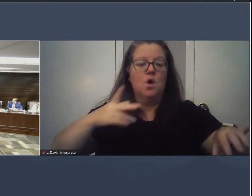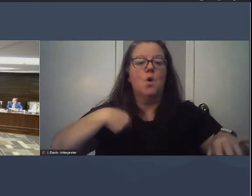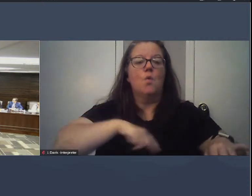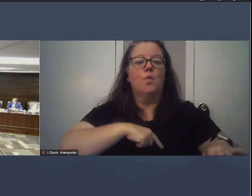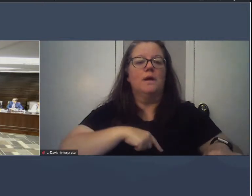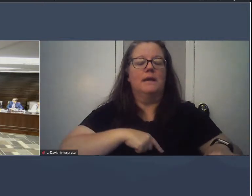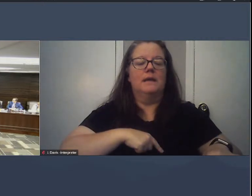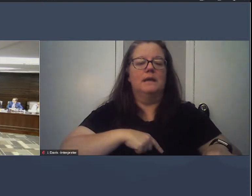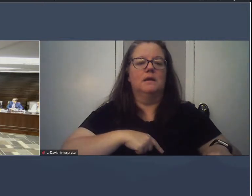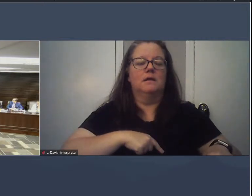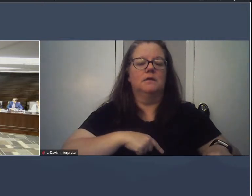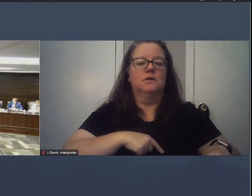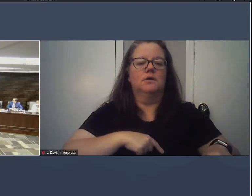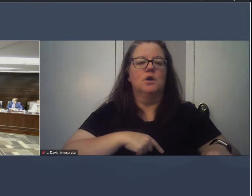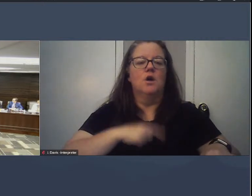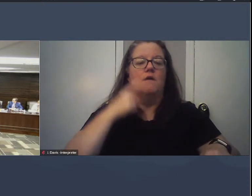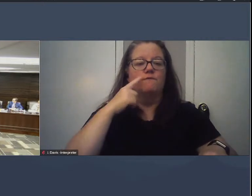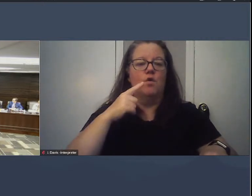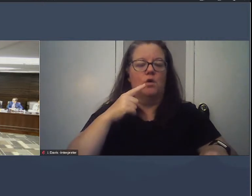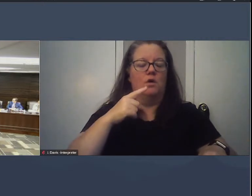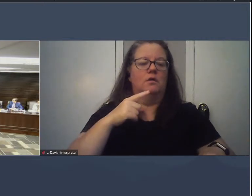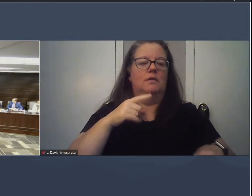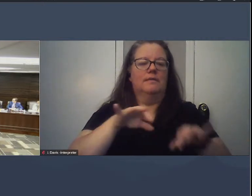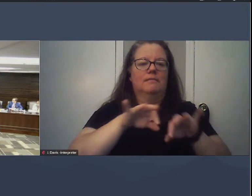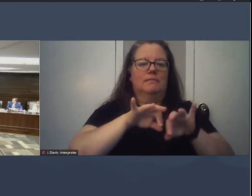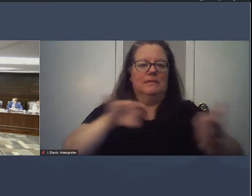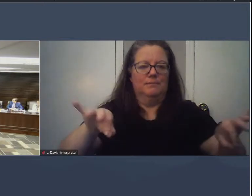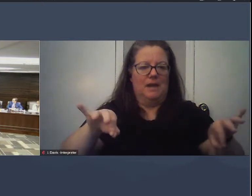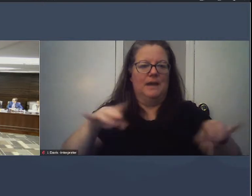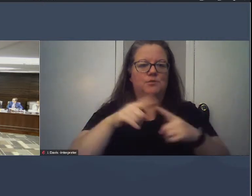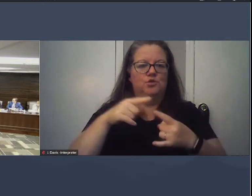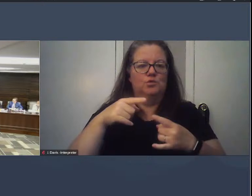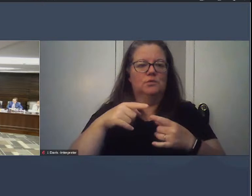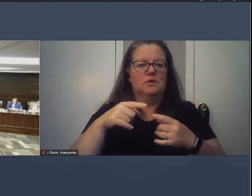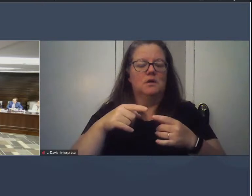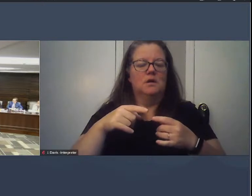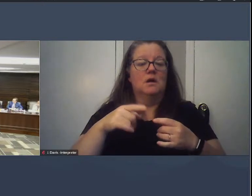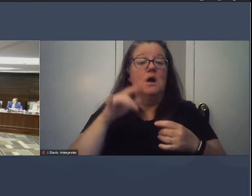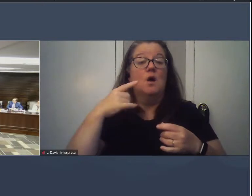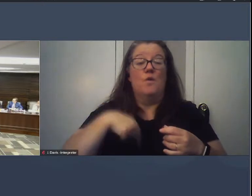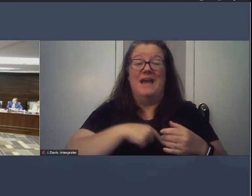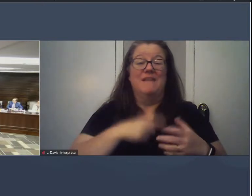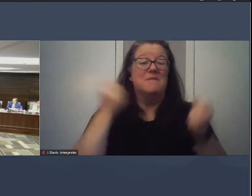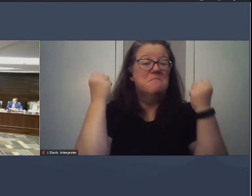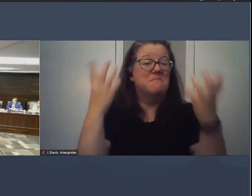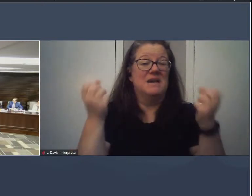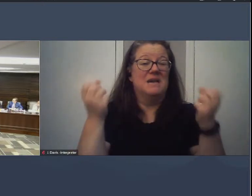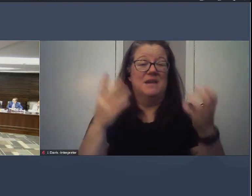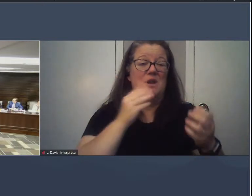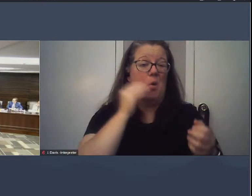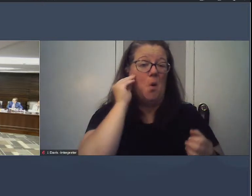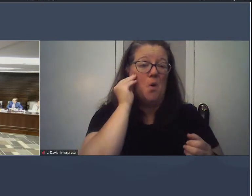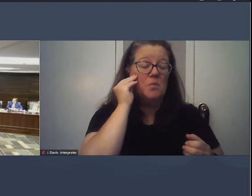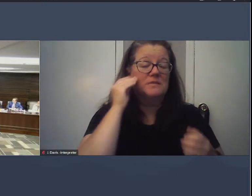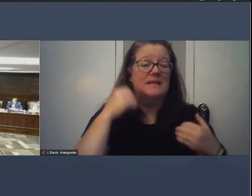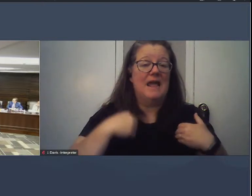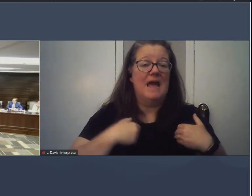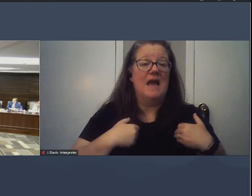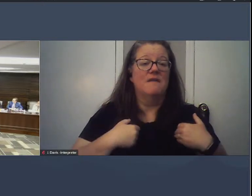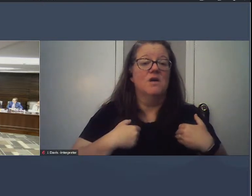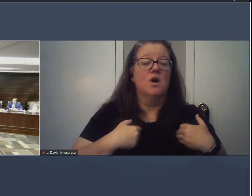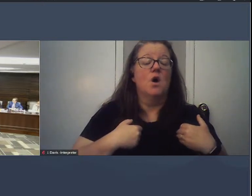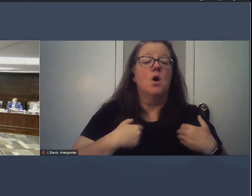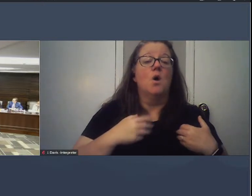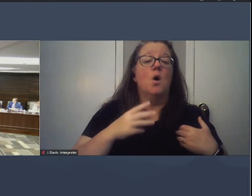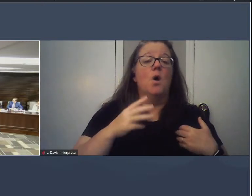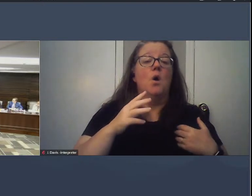up to the meter. But in many cases, as you all know, we have a lot of homes in places where they've got lead lines bringing the water from the